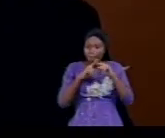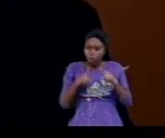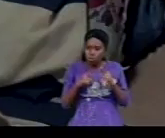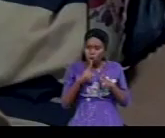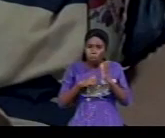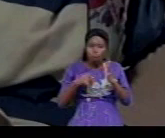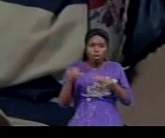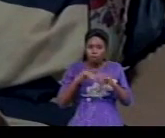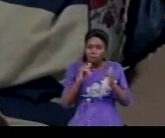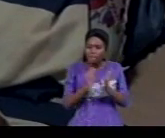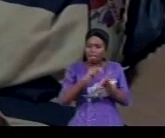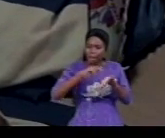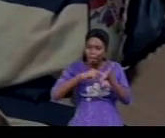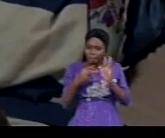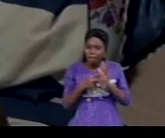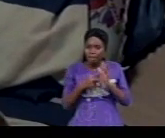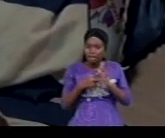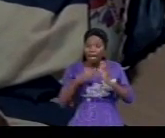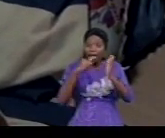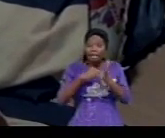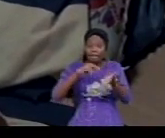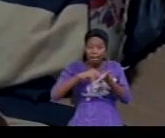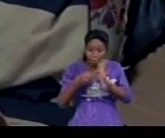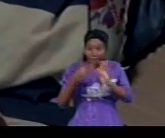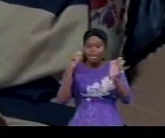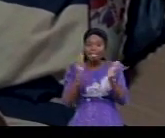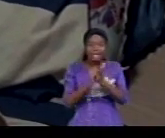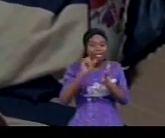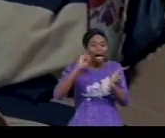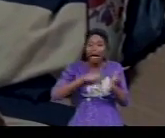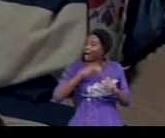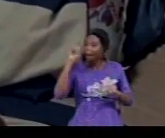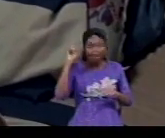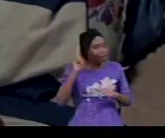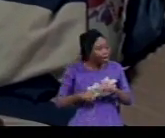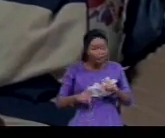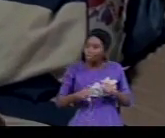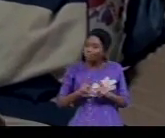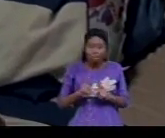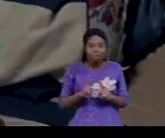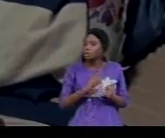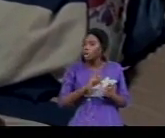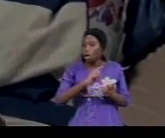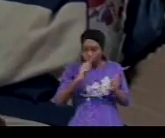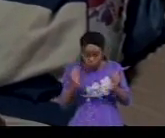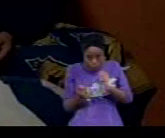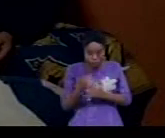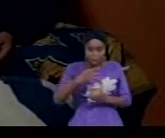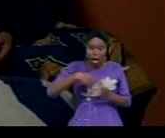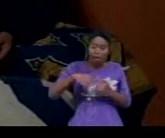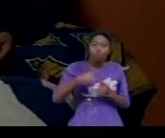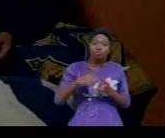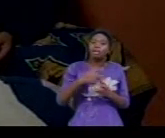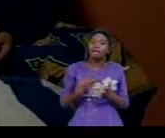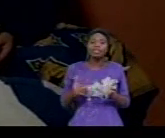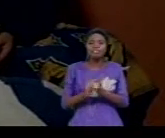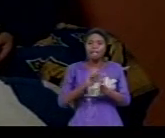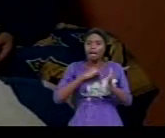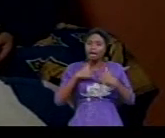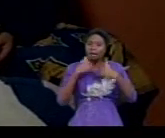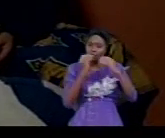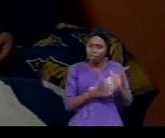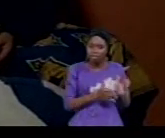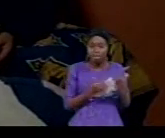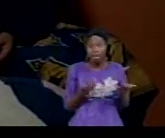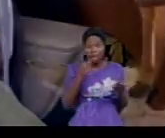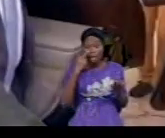to mean? It means I can no longer turn around to the things I've left behind. You see, Pastor Kumuyi